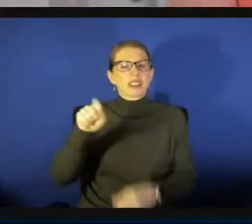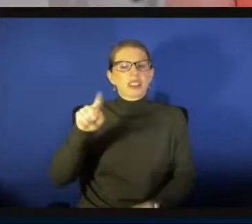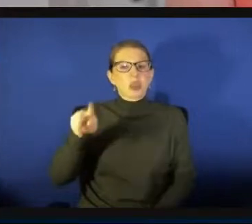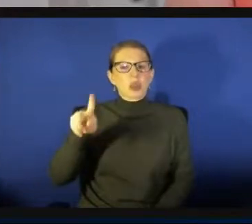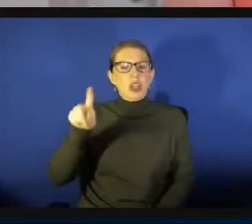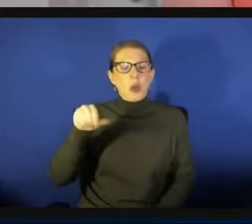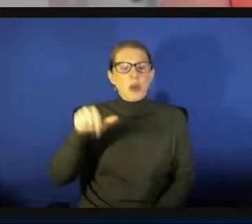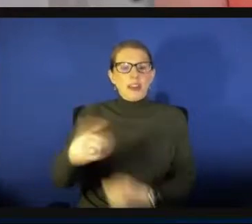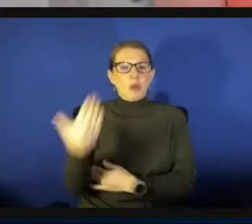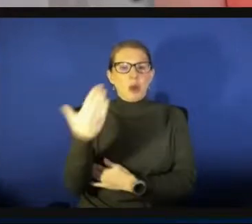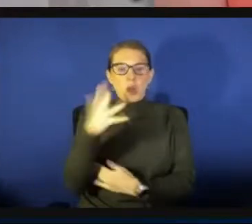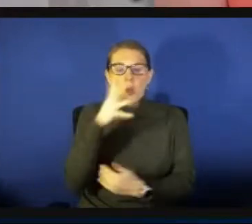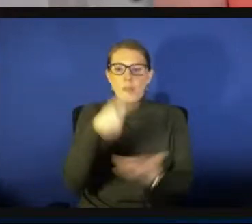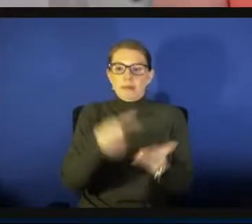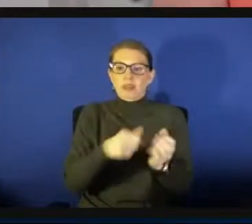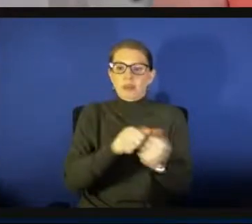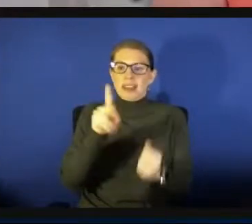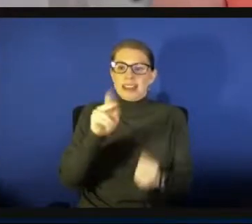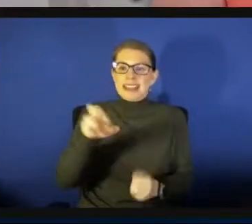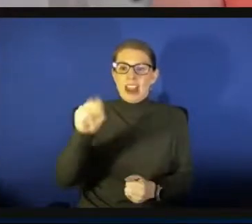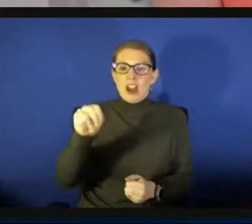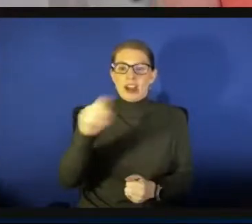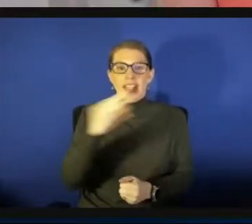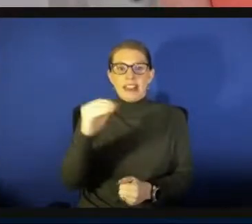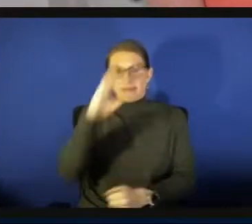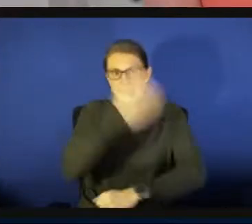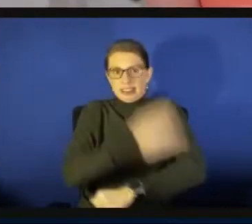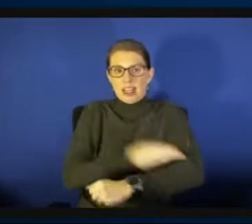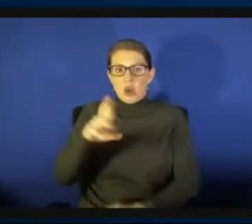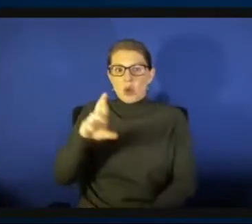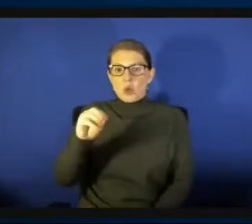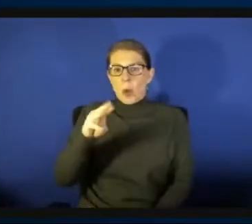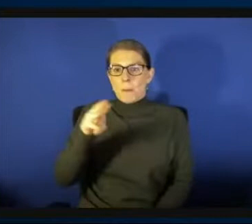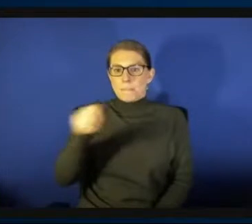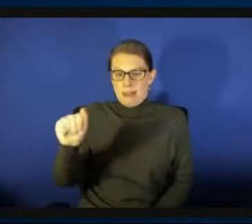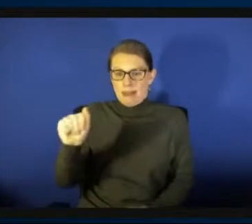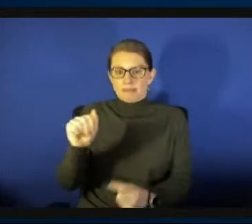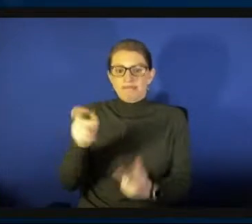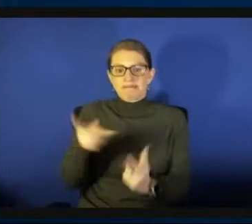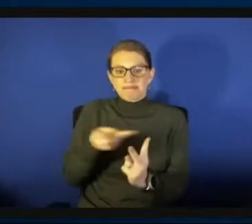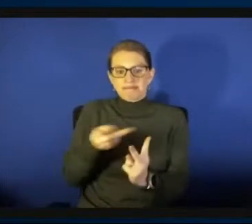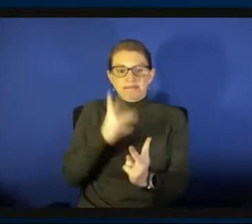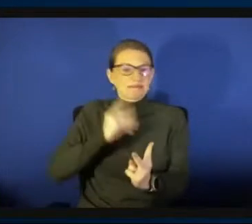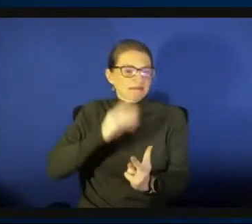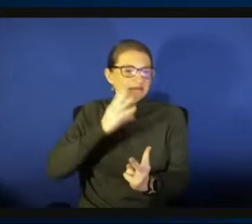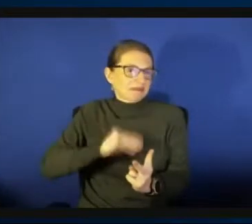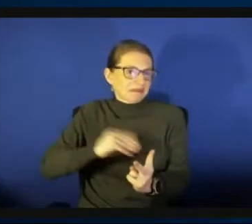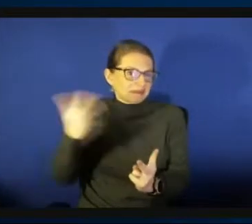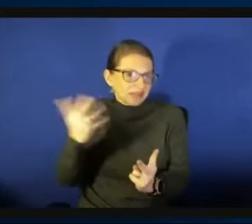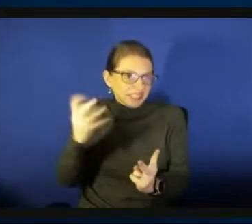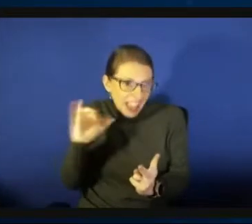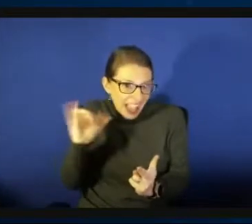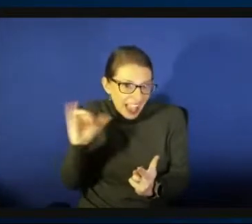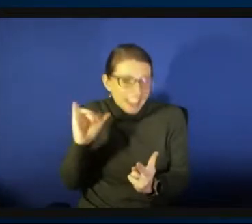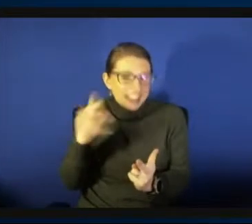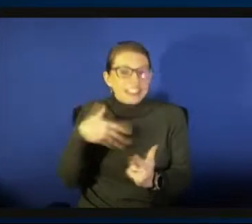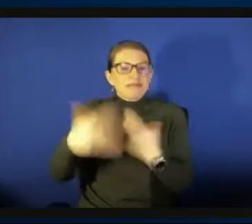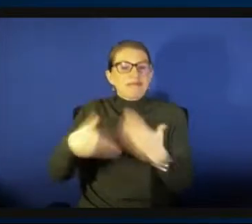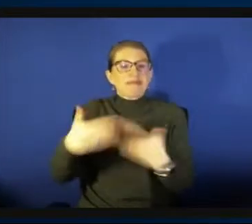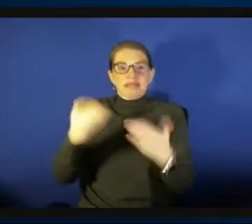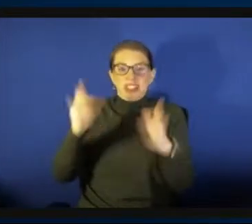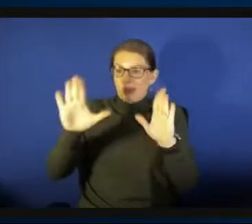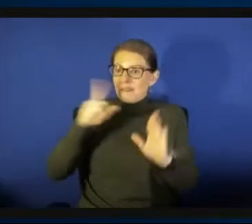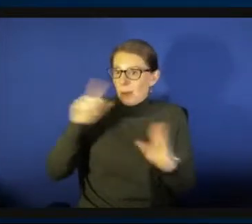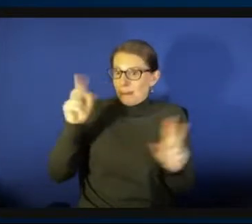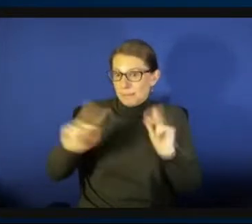Karen and her son Roma about what their experience was like and how great this is going to be for people who have gone through the